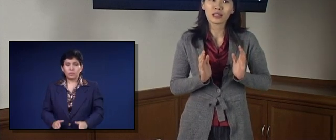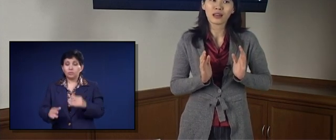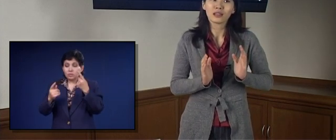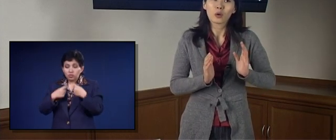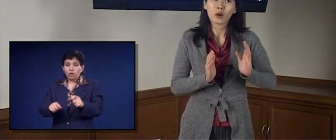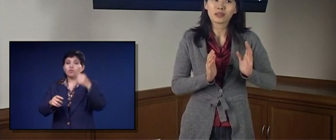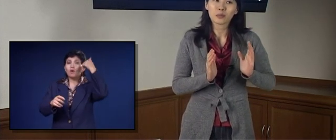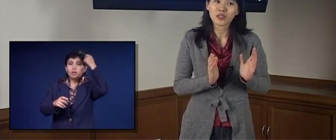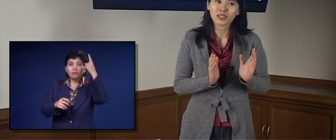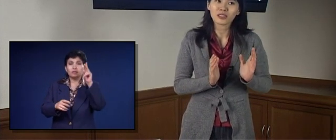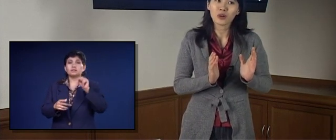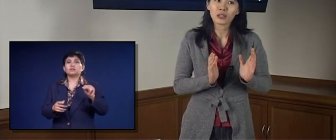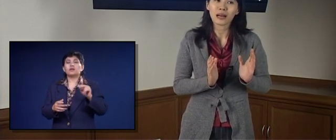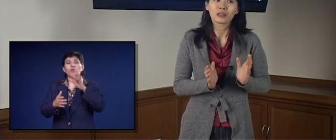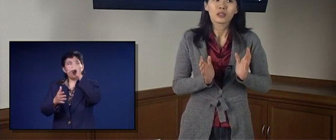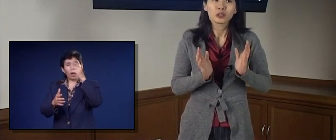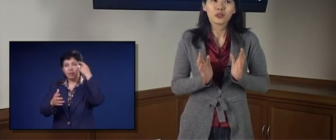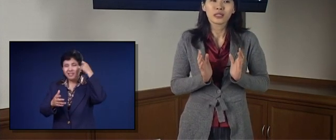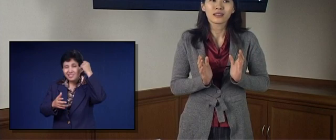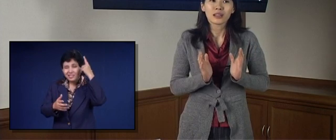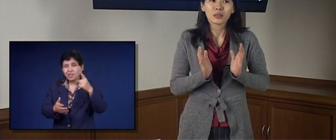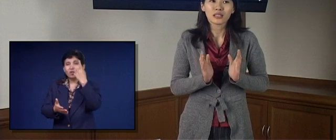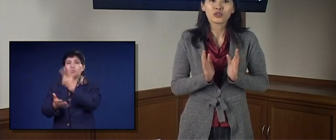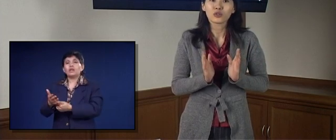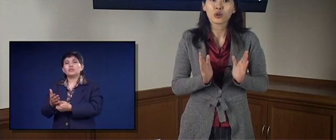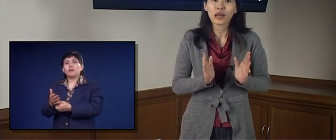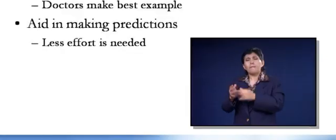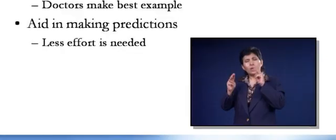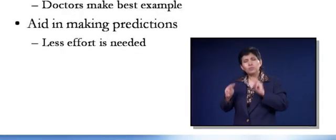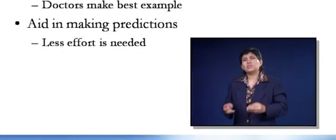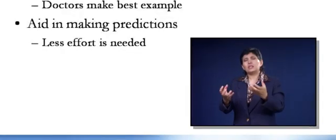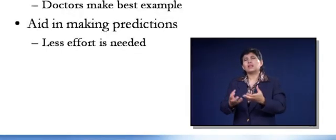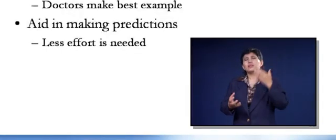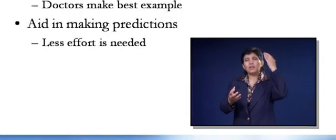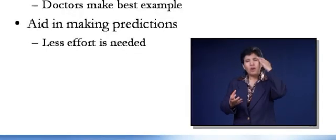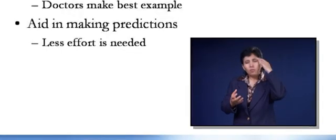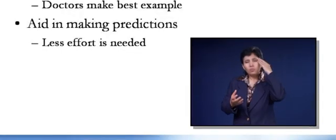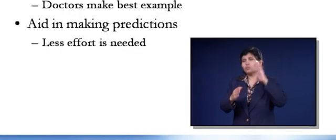to understand what the person is all about. Human needs to know everything.